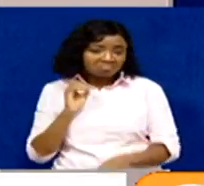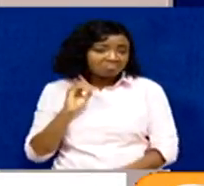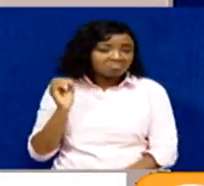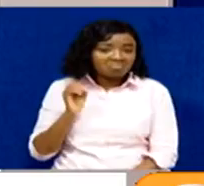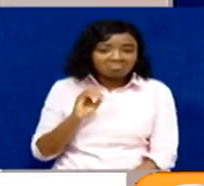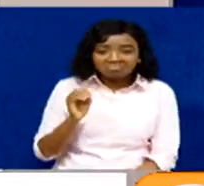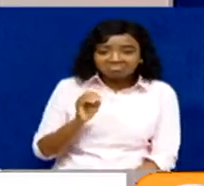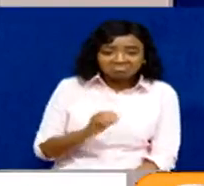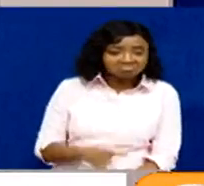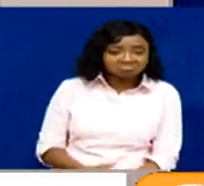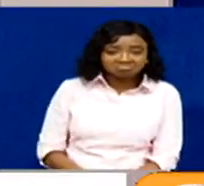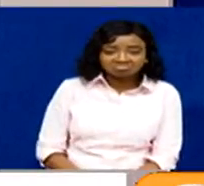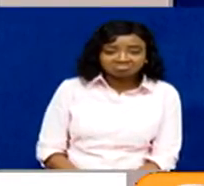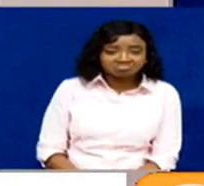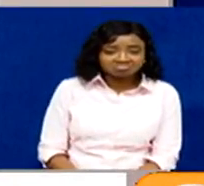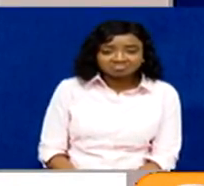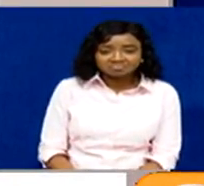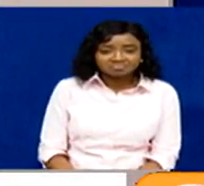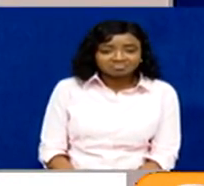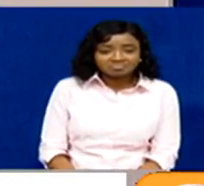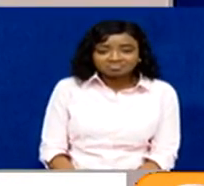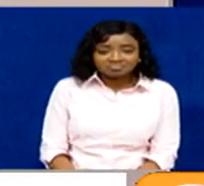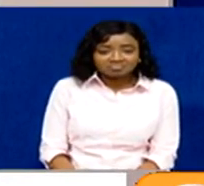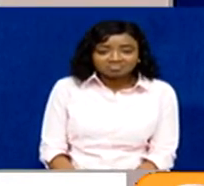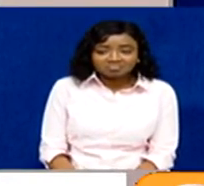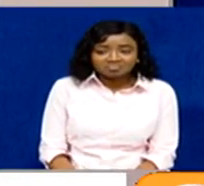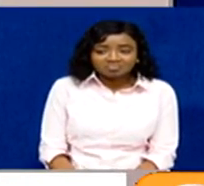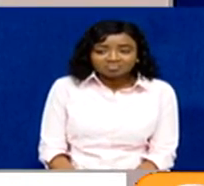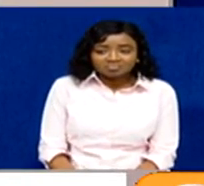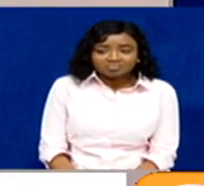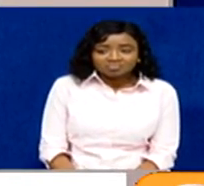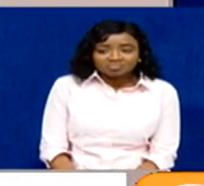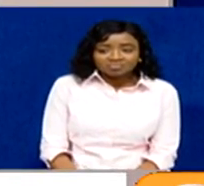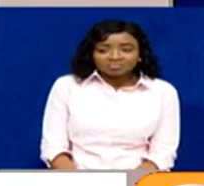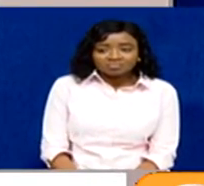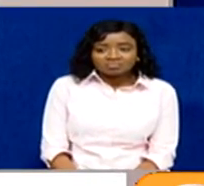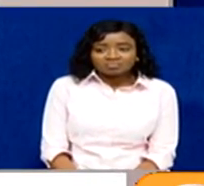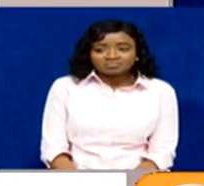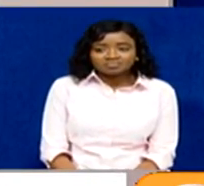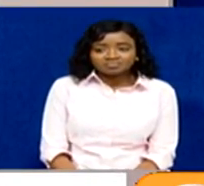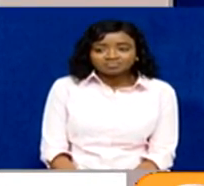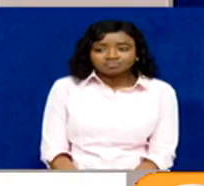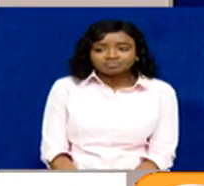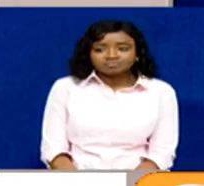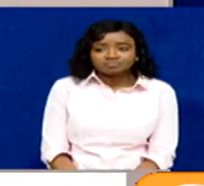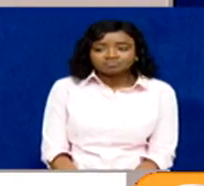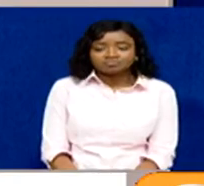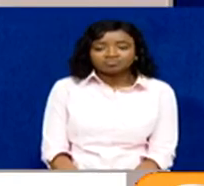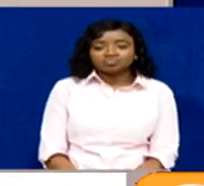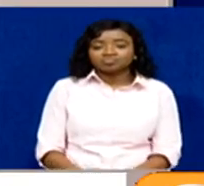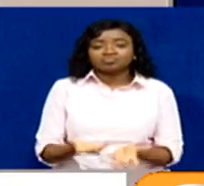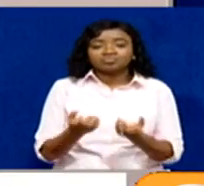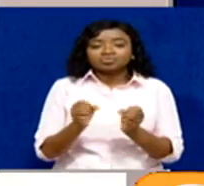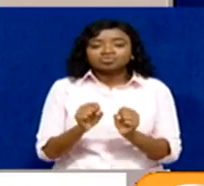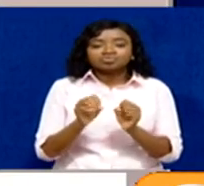request, approach, narrative, and so on. So I think there is